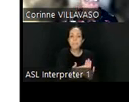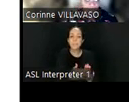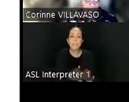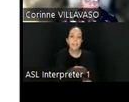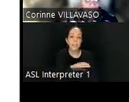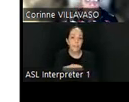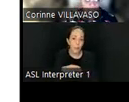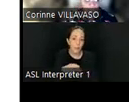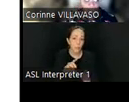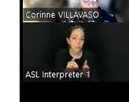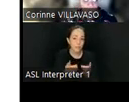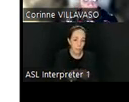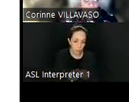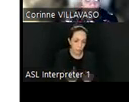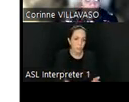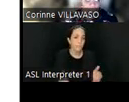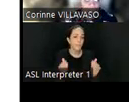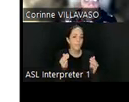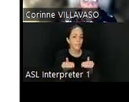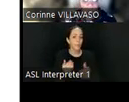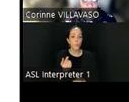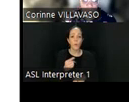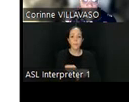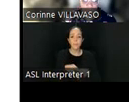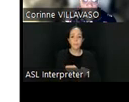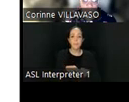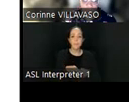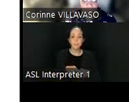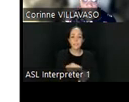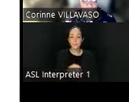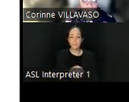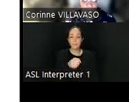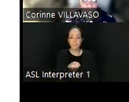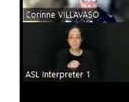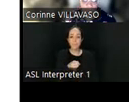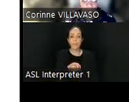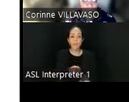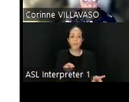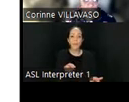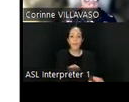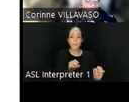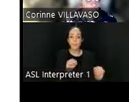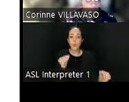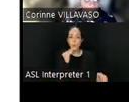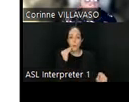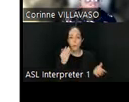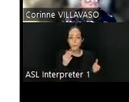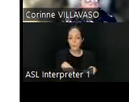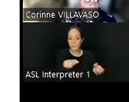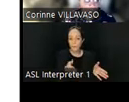seat filled by a homeless service provider, one by a civil rights lawyer, et cetera. And then